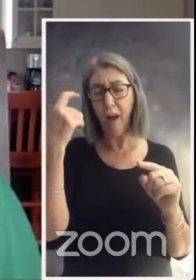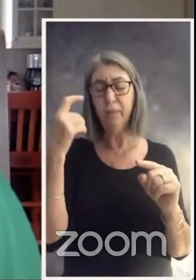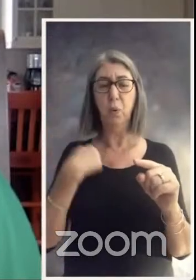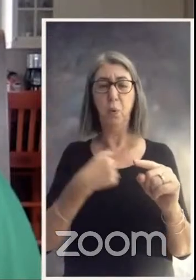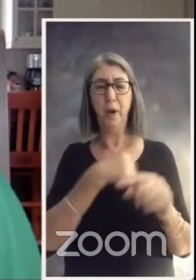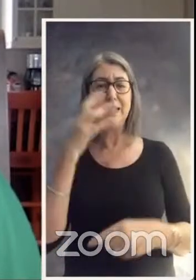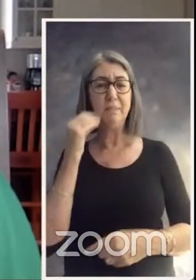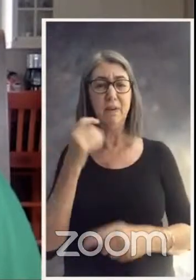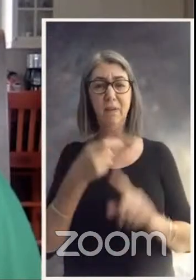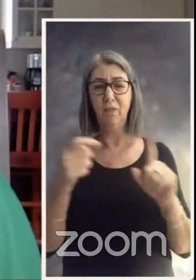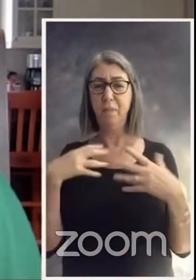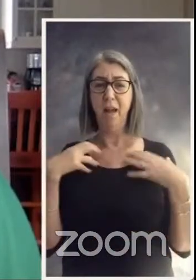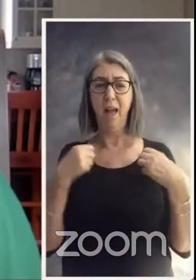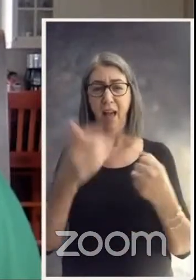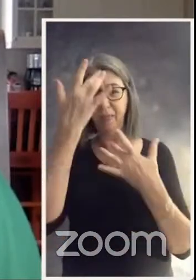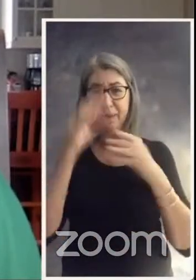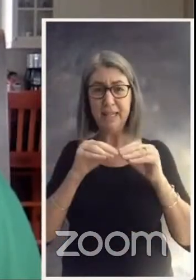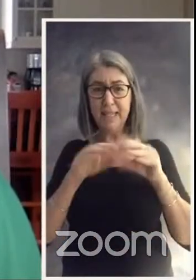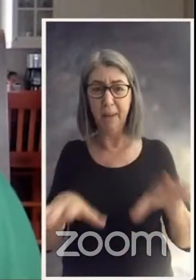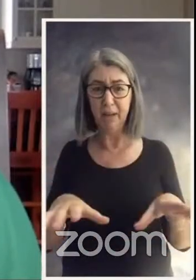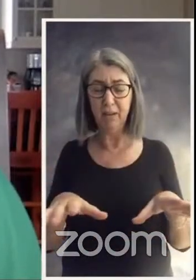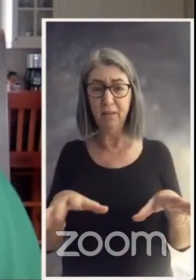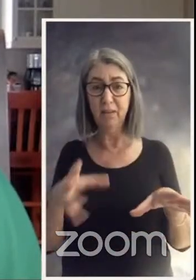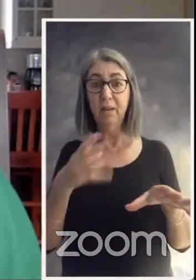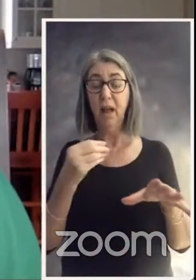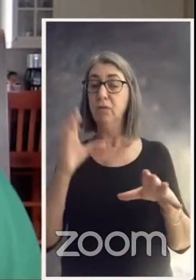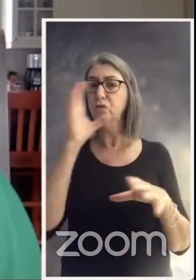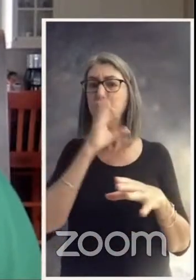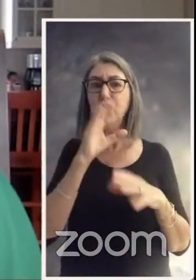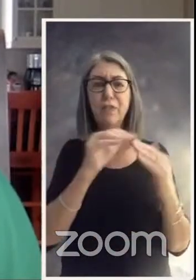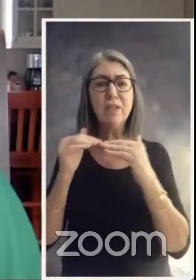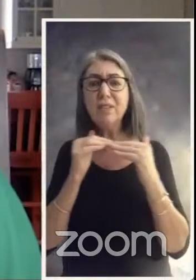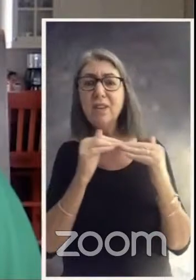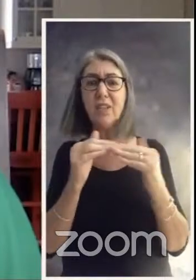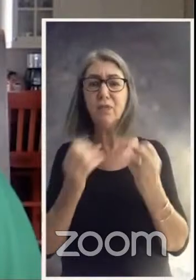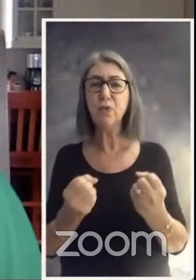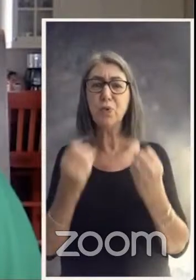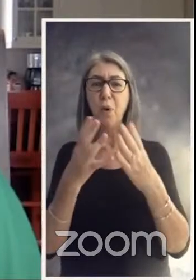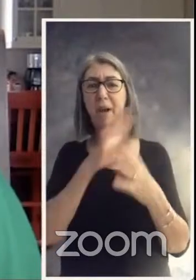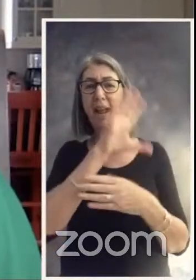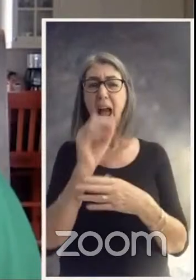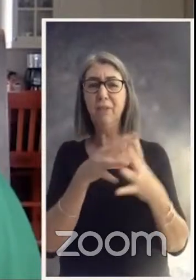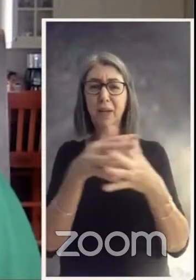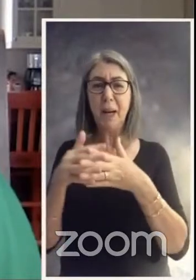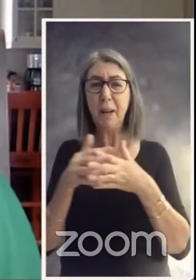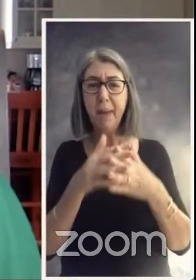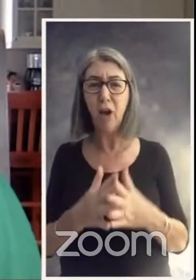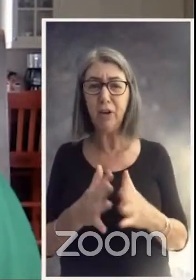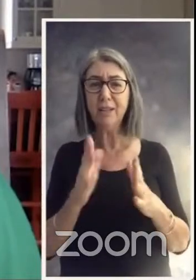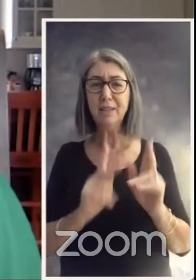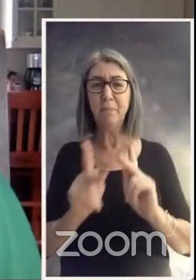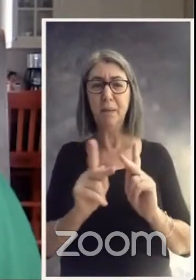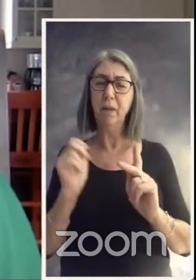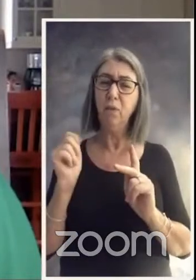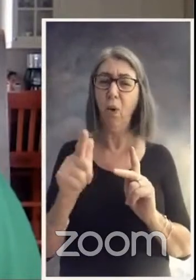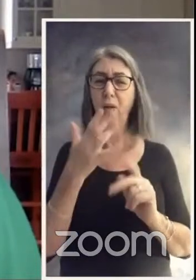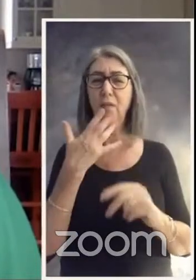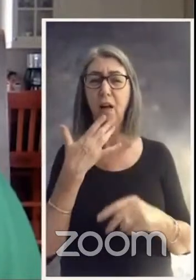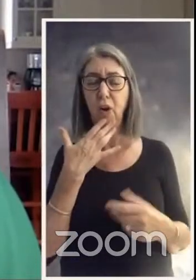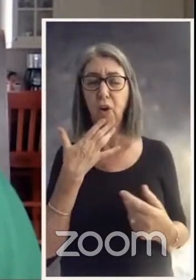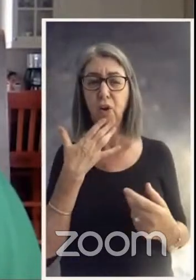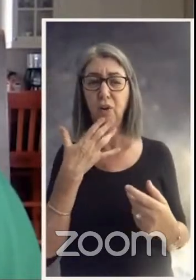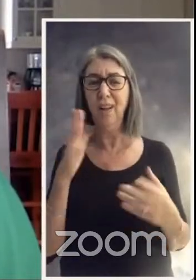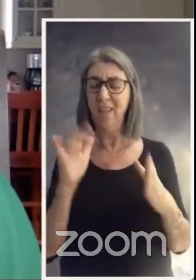we're experiencing from the health pandemic and searching for justice for so many African Americans and people of all